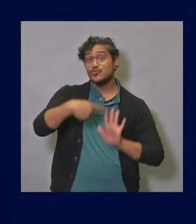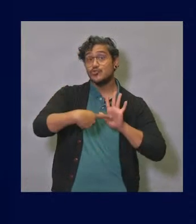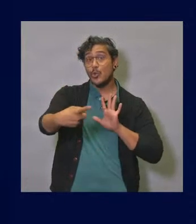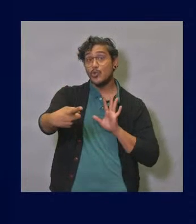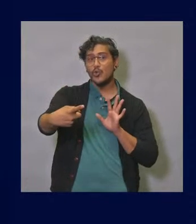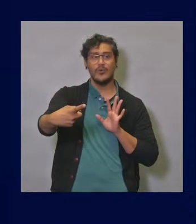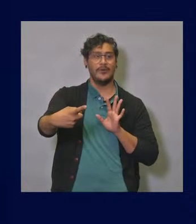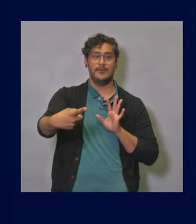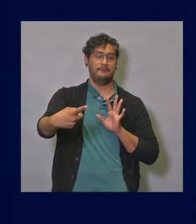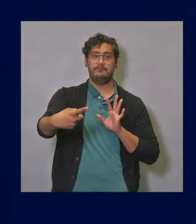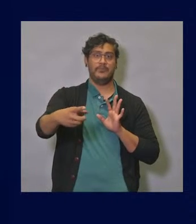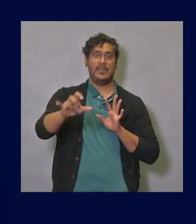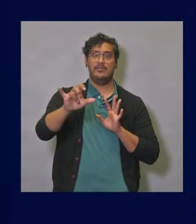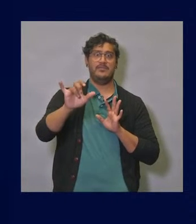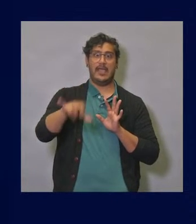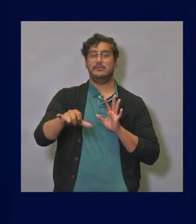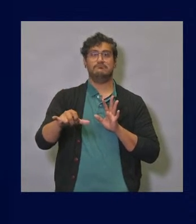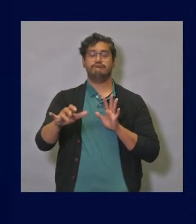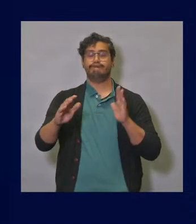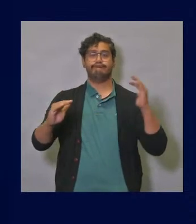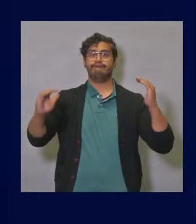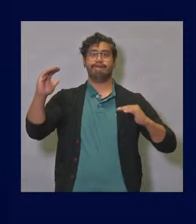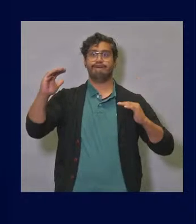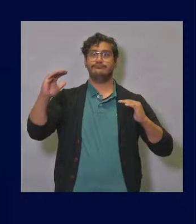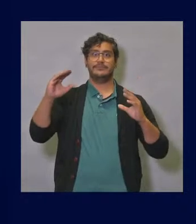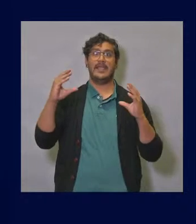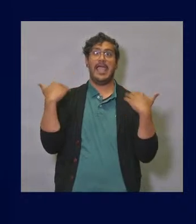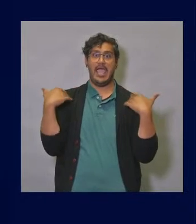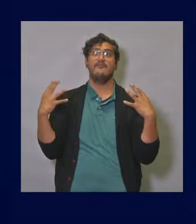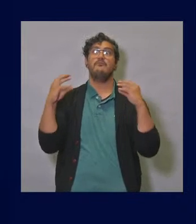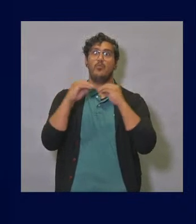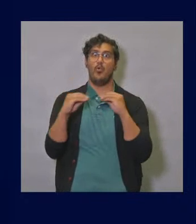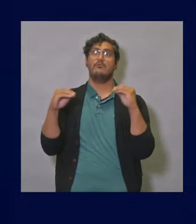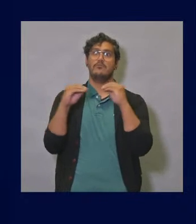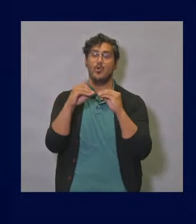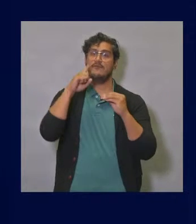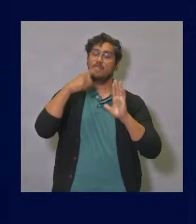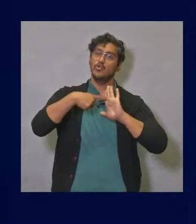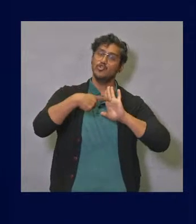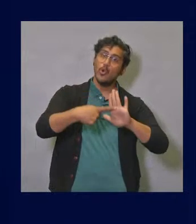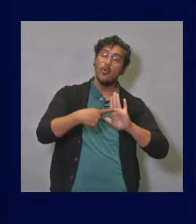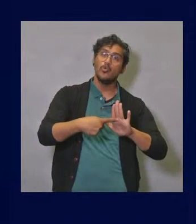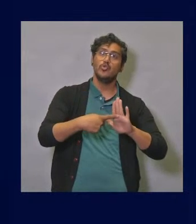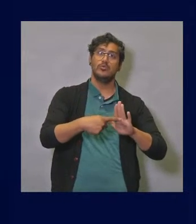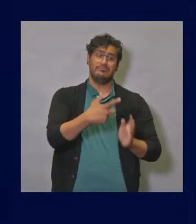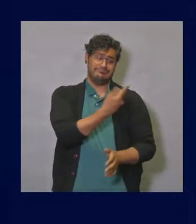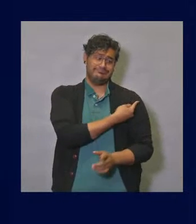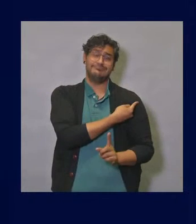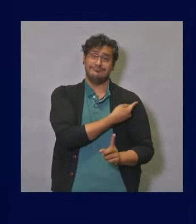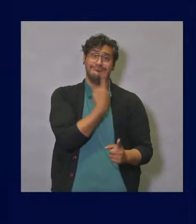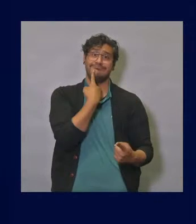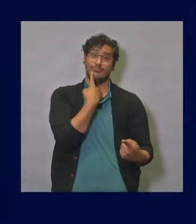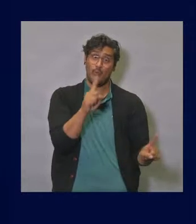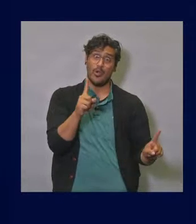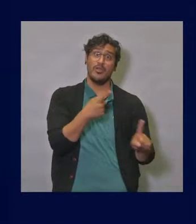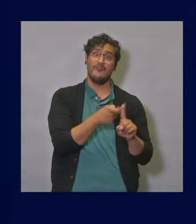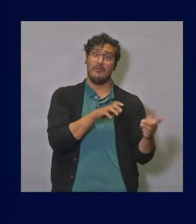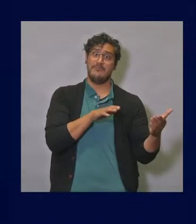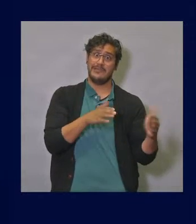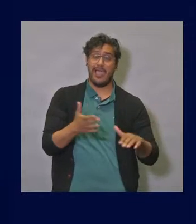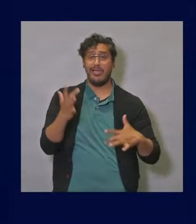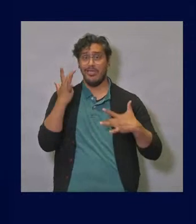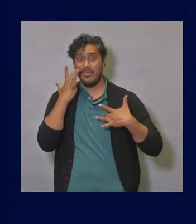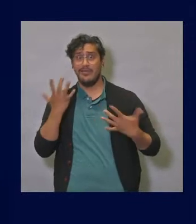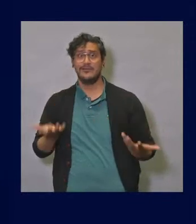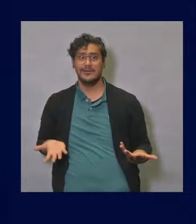only signs that vaccines are highly effective in preventing infection, serious illness, and death from COVID. Data from